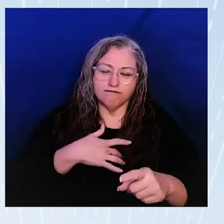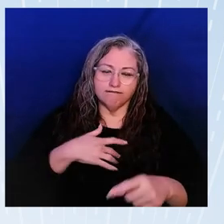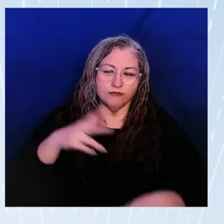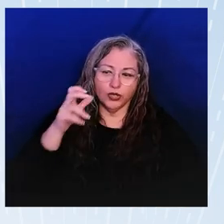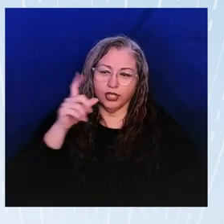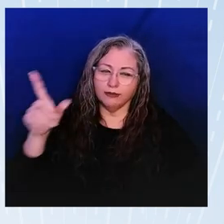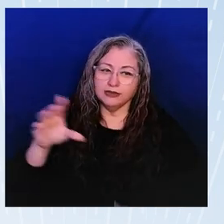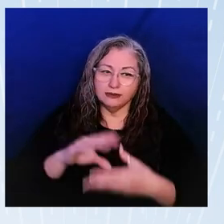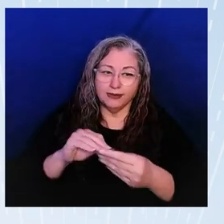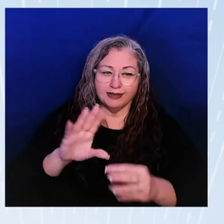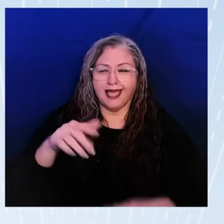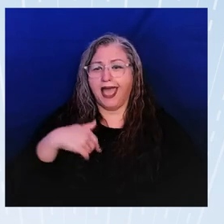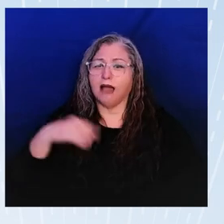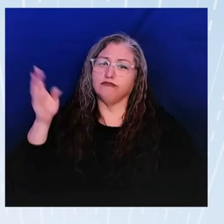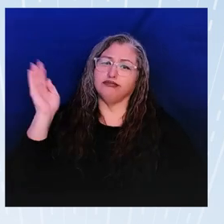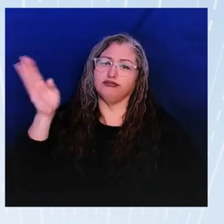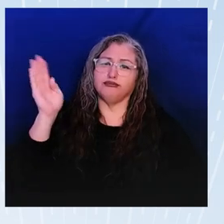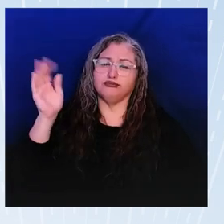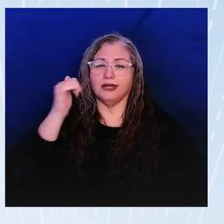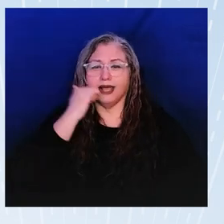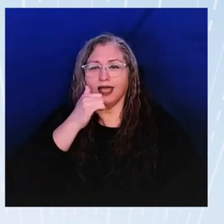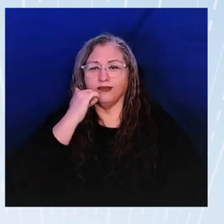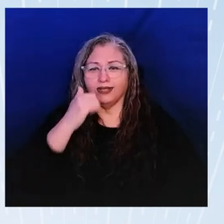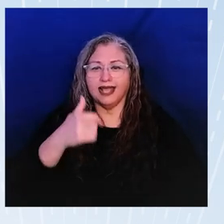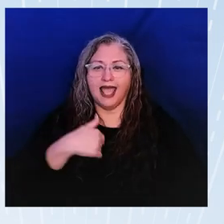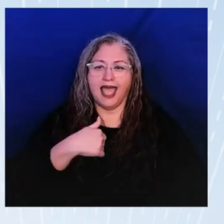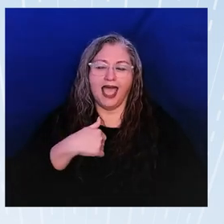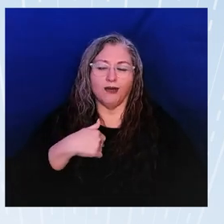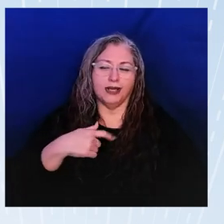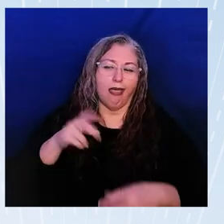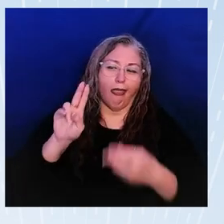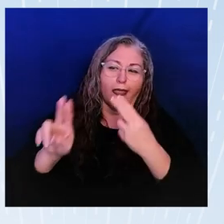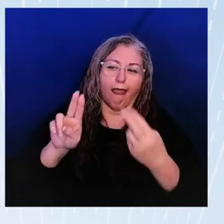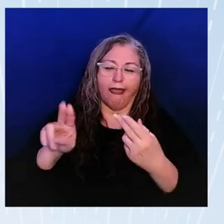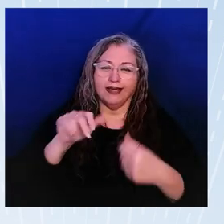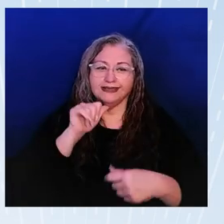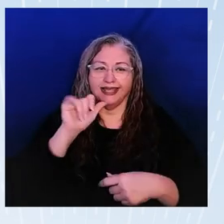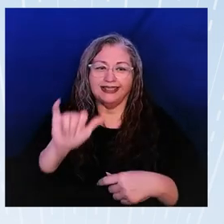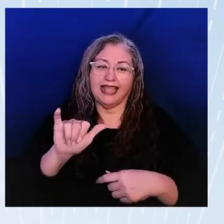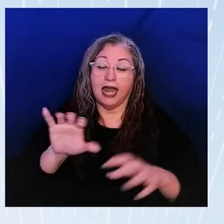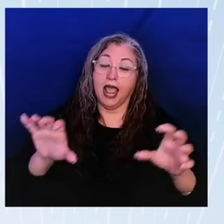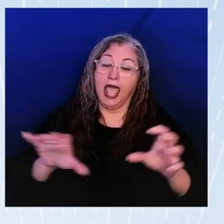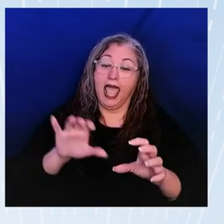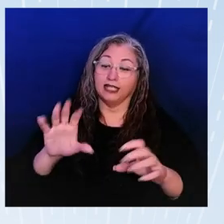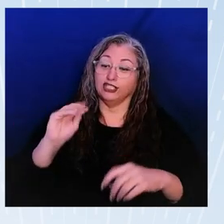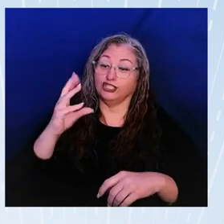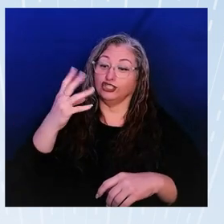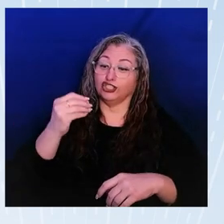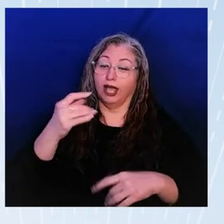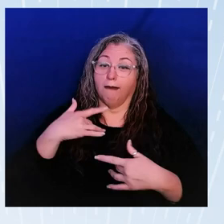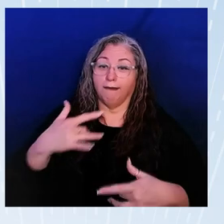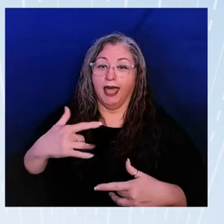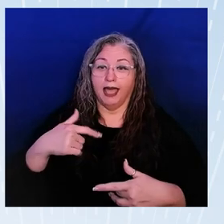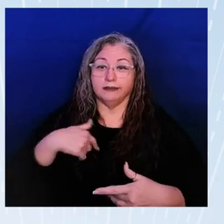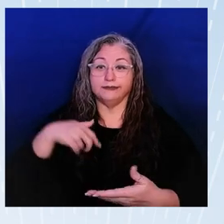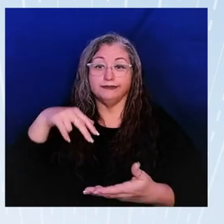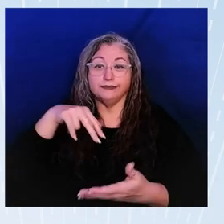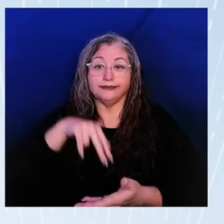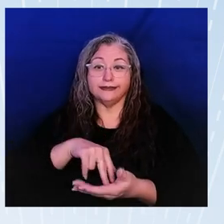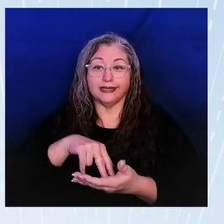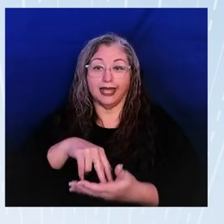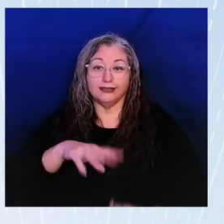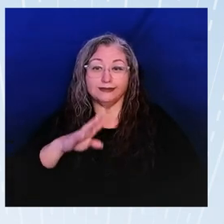speak every day, and we were joking that for me, you know, an action shot is a picture of me talking. I was